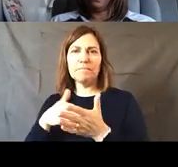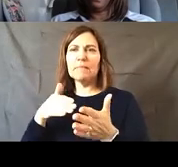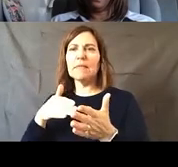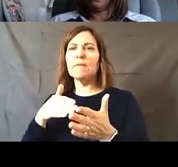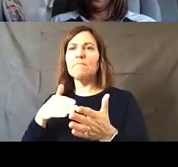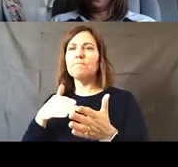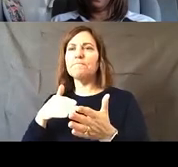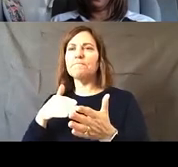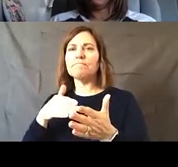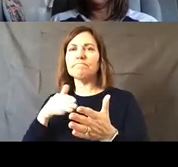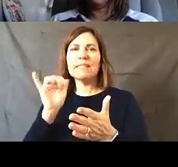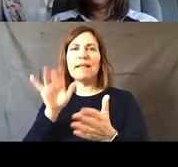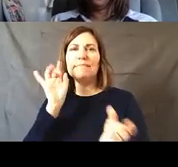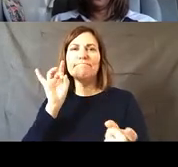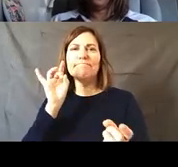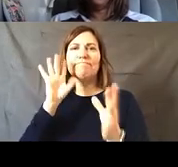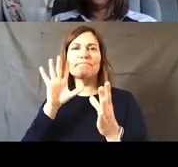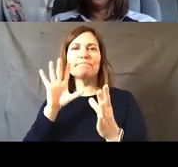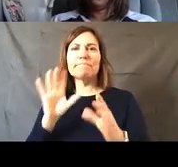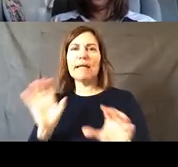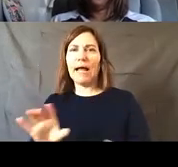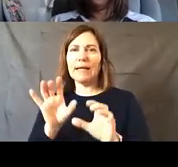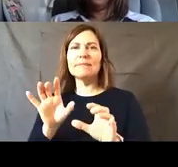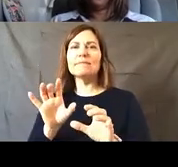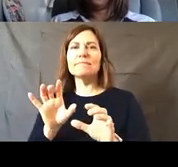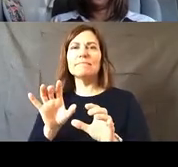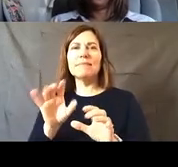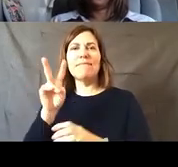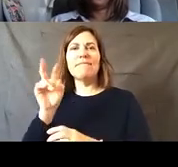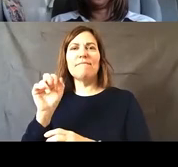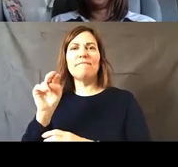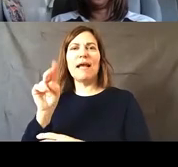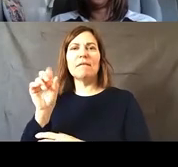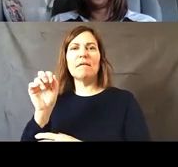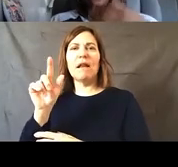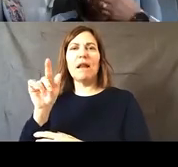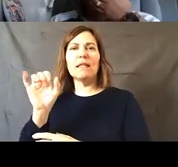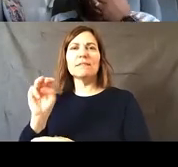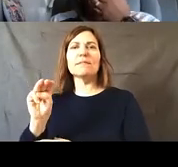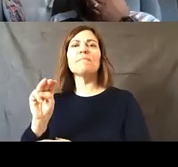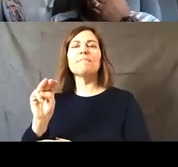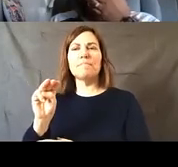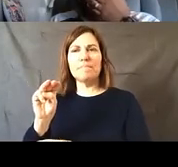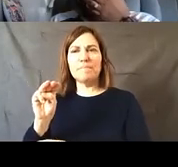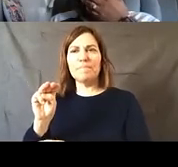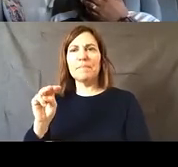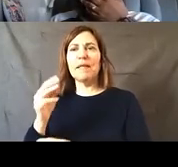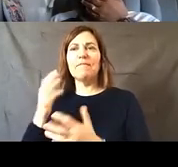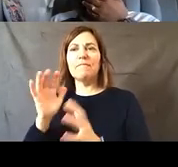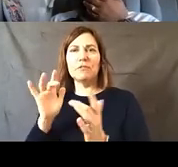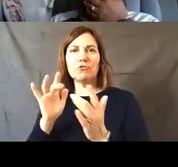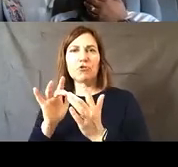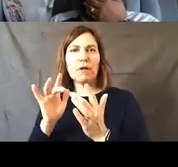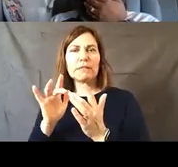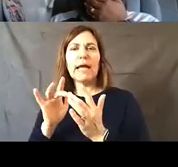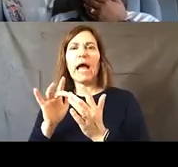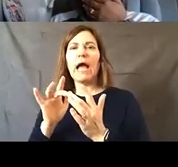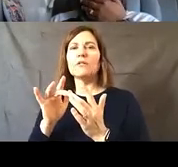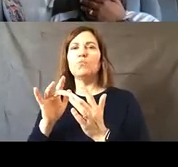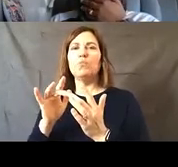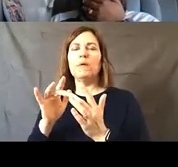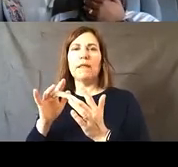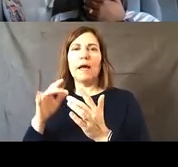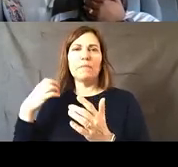this sickening act of vandalism. Reached out with to Chief of Staff Gilman as well.